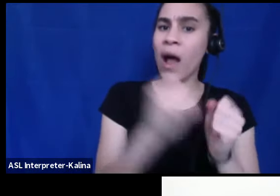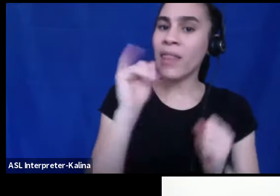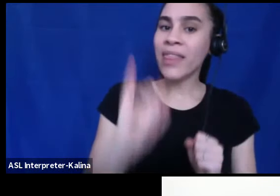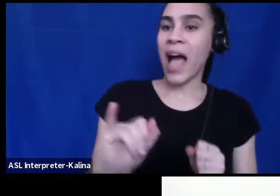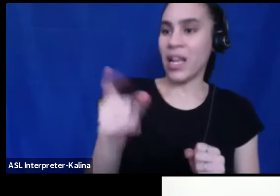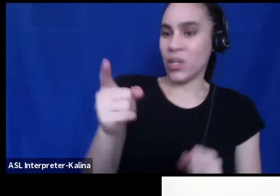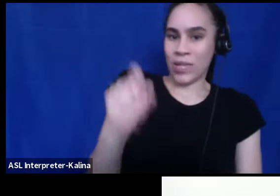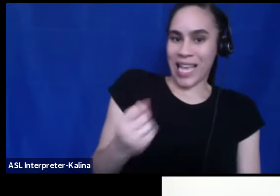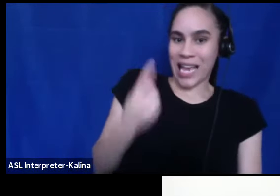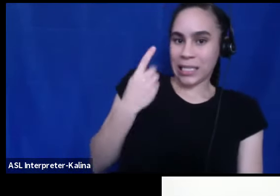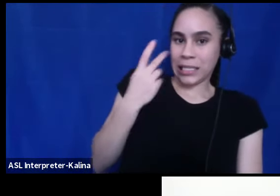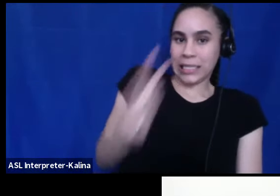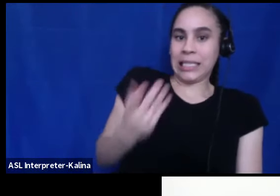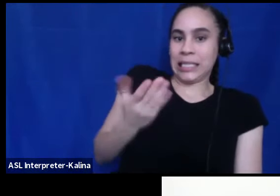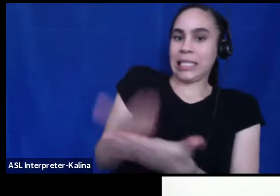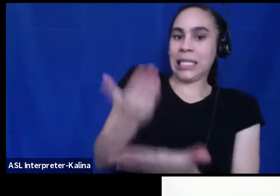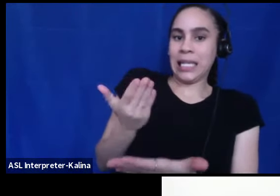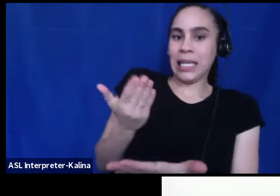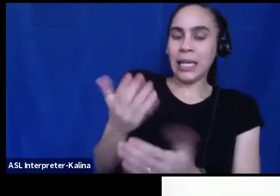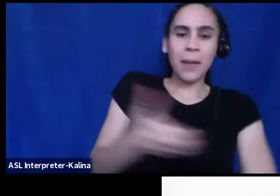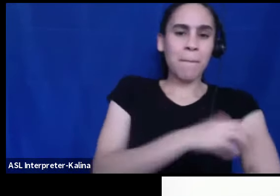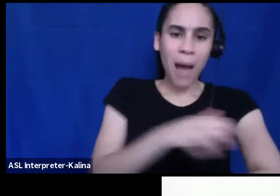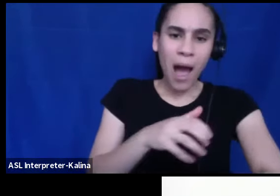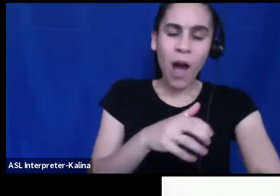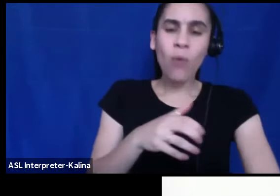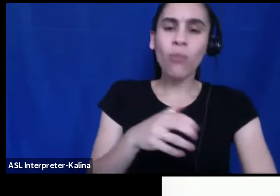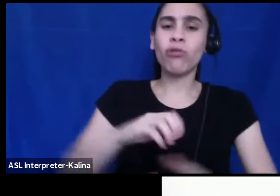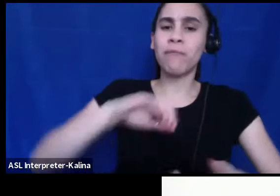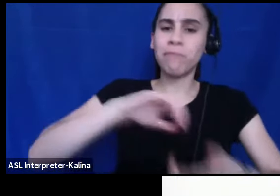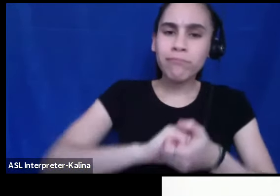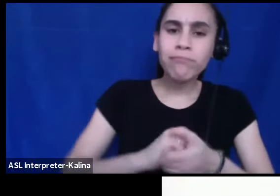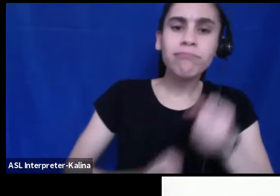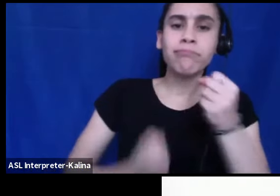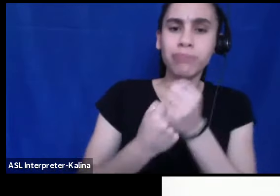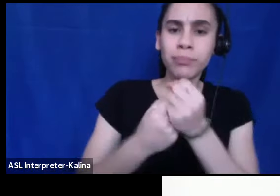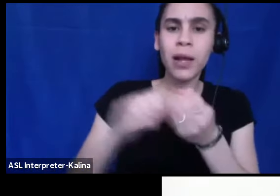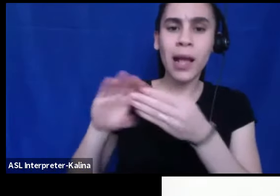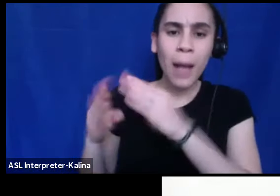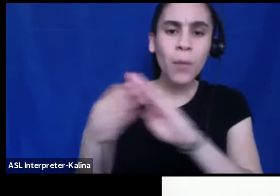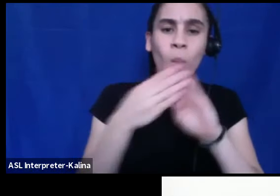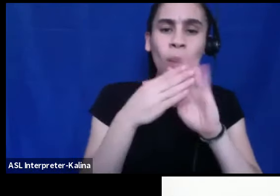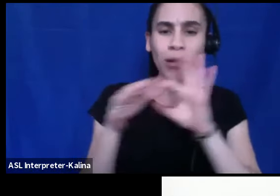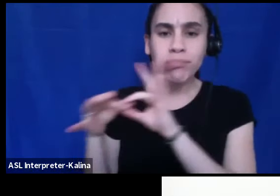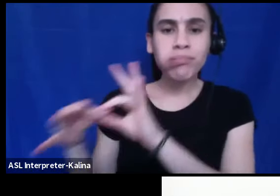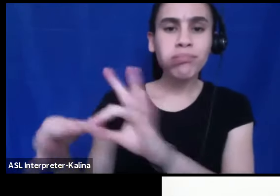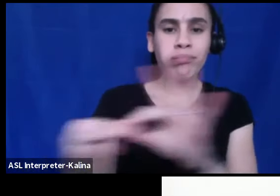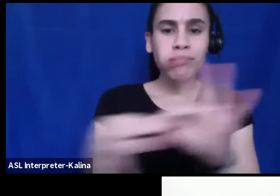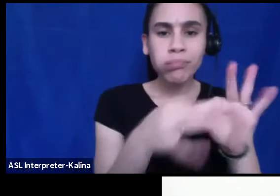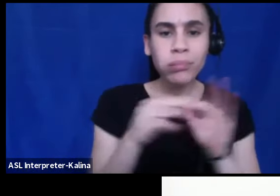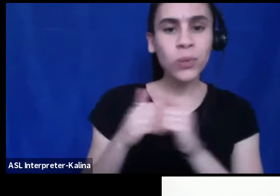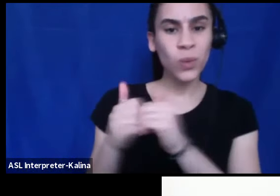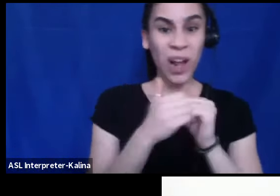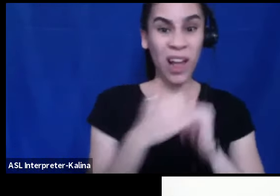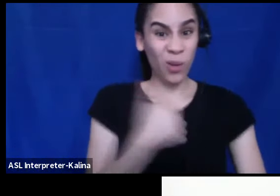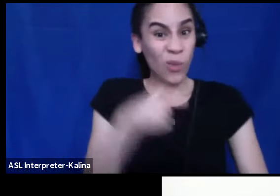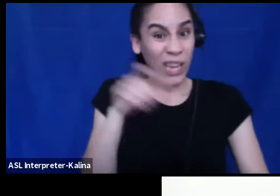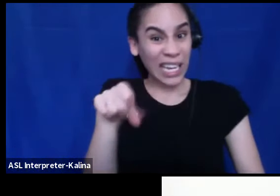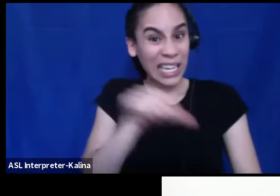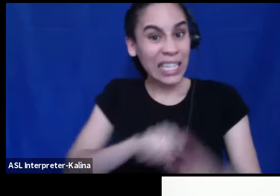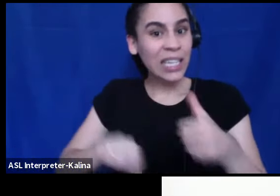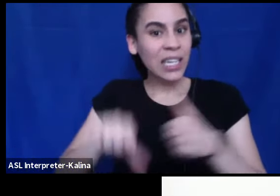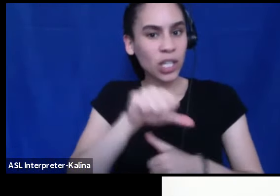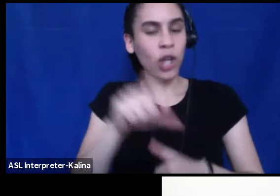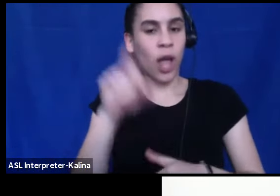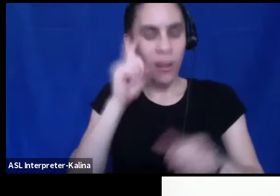see the power of, like you said, allyship, of community, of coming together, because we need each other to help these movements